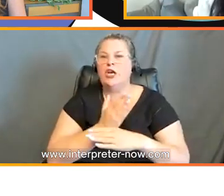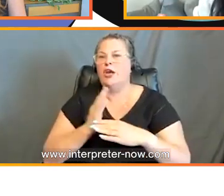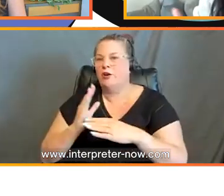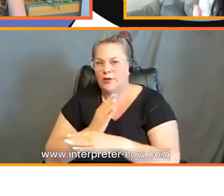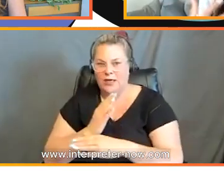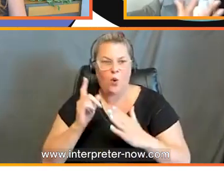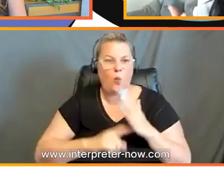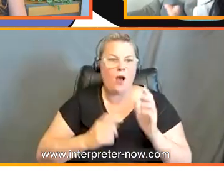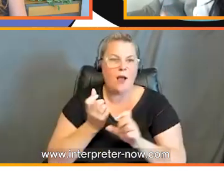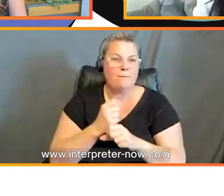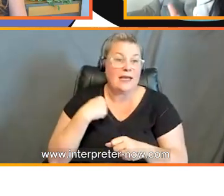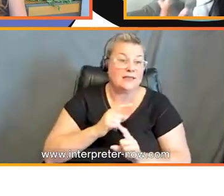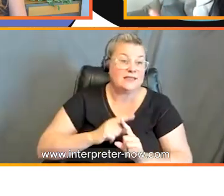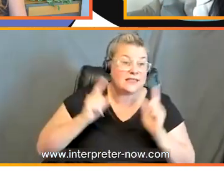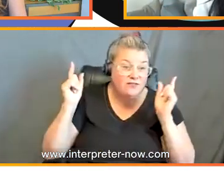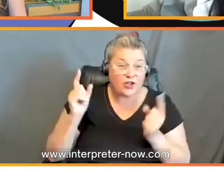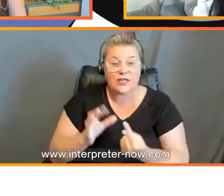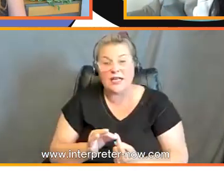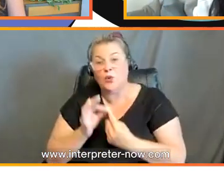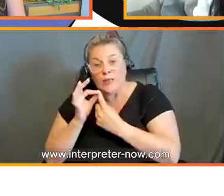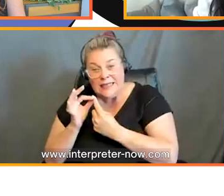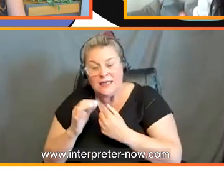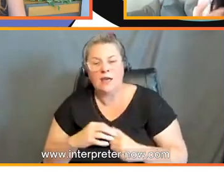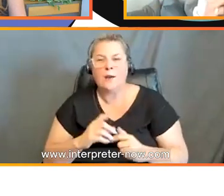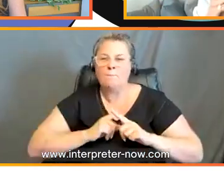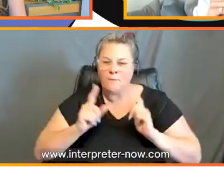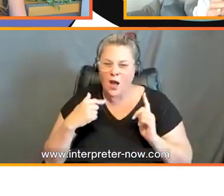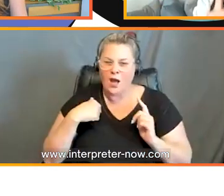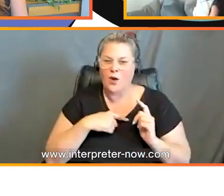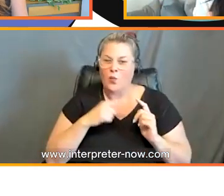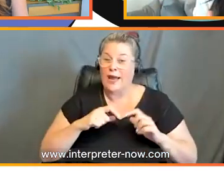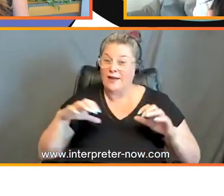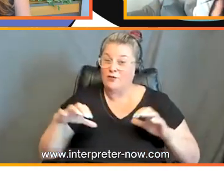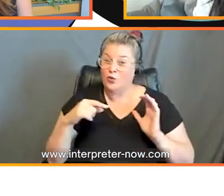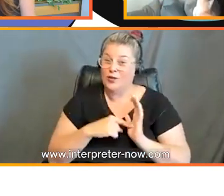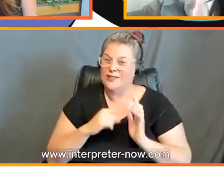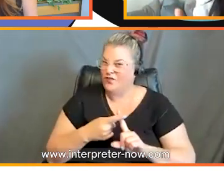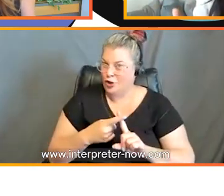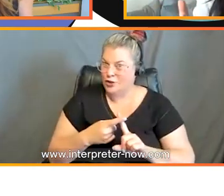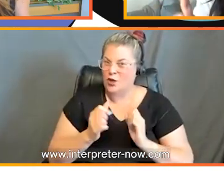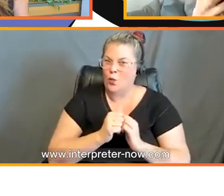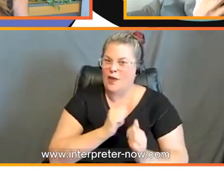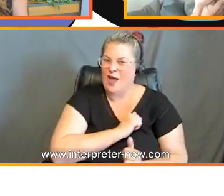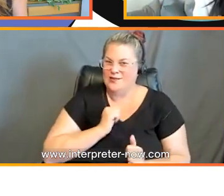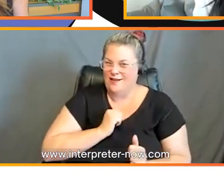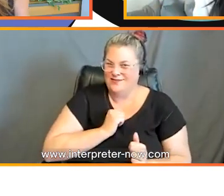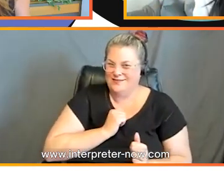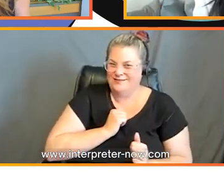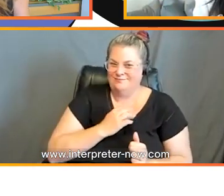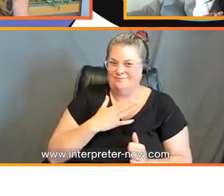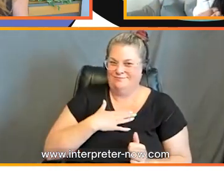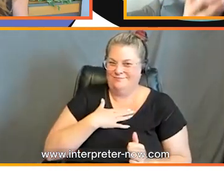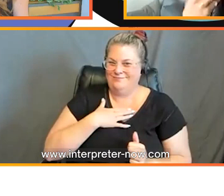sharing what makes us different and unique. But we have to do this first and foremost with